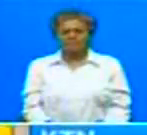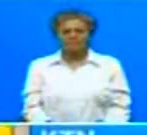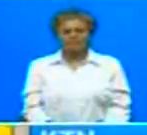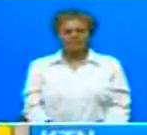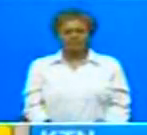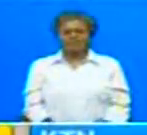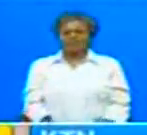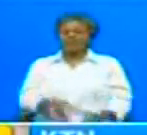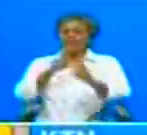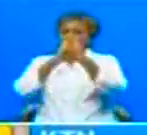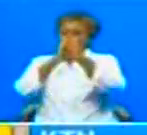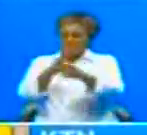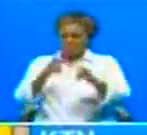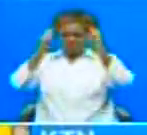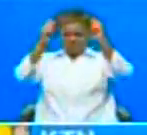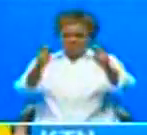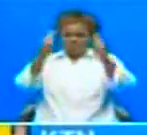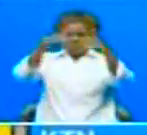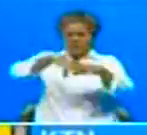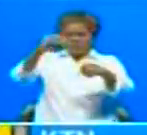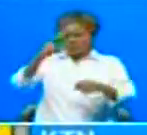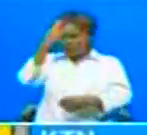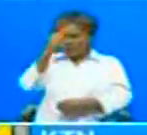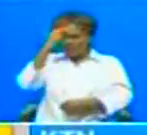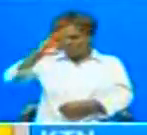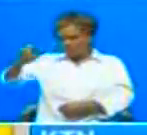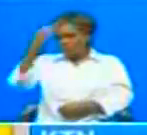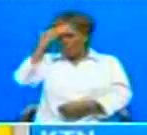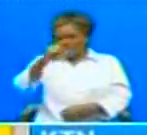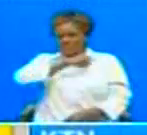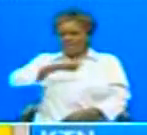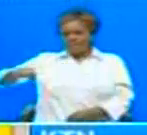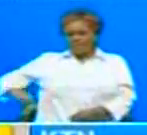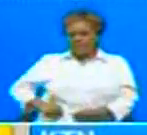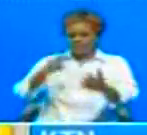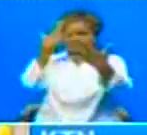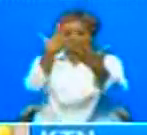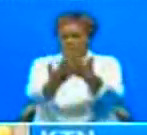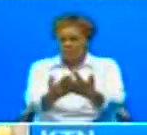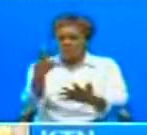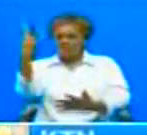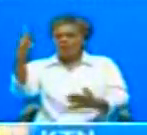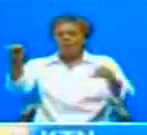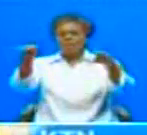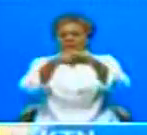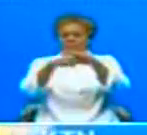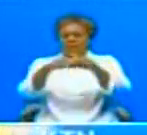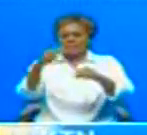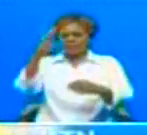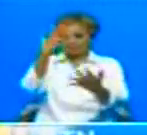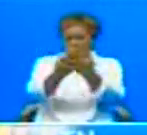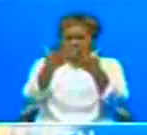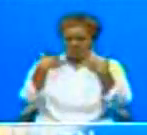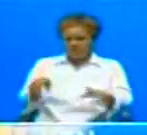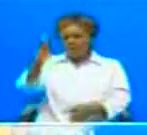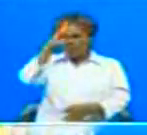There are reports of protests outside Narok town following the arrest of Senator Stephen Ole Ntutu and four members of parliament. Police patrols have